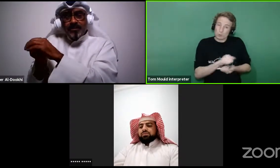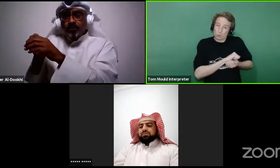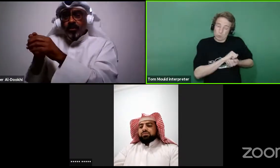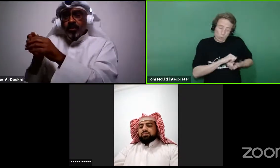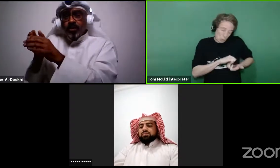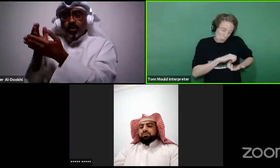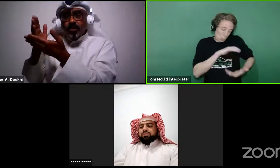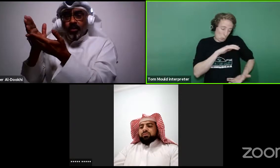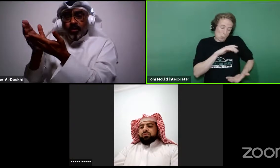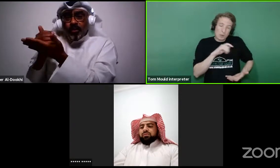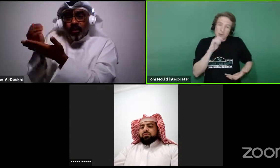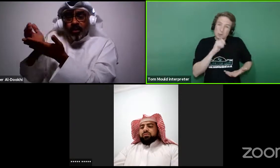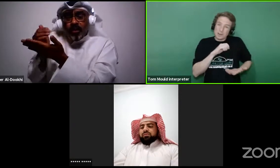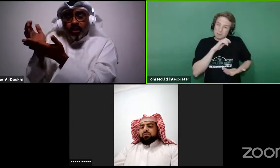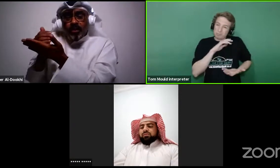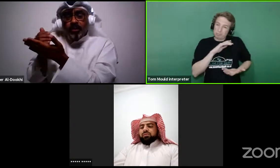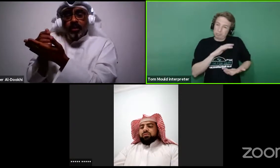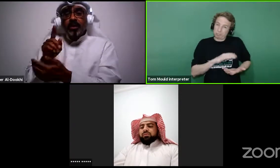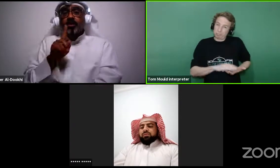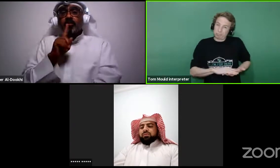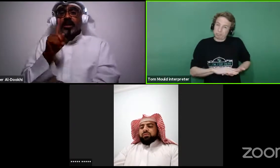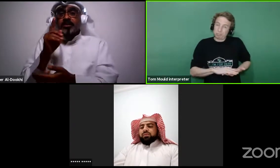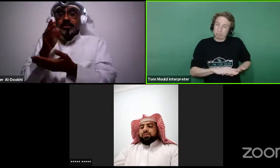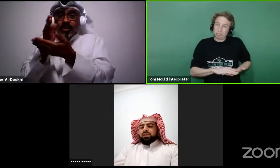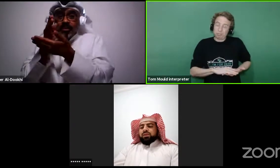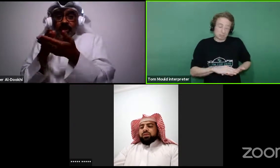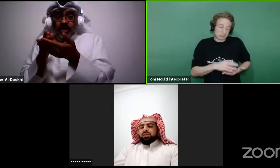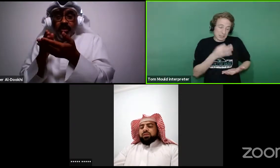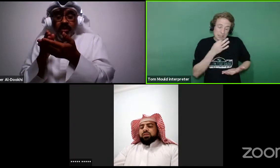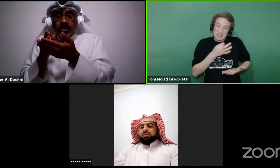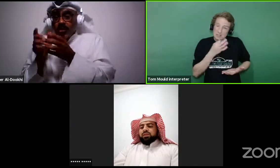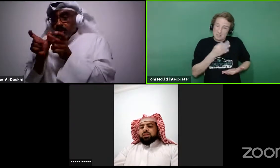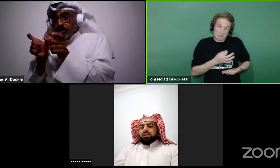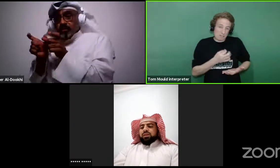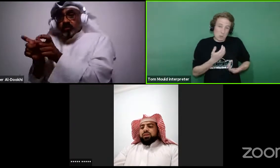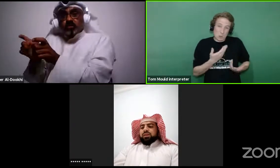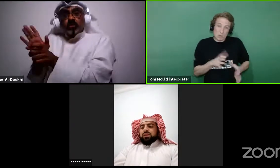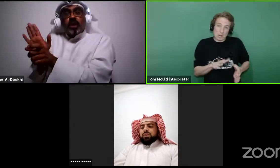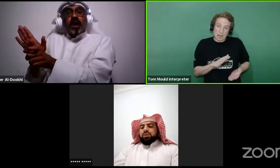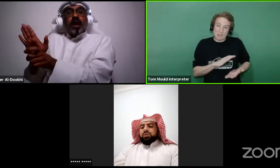them, all except a little of it that you have guarded and stored.